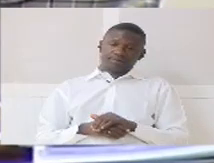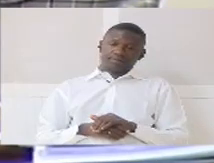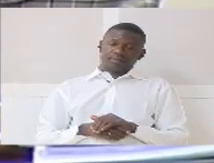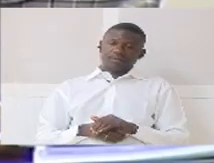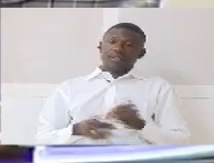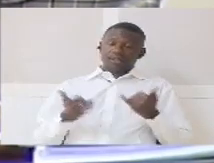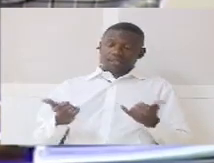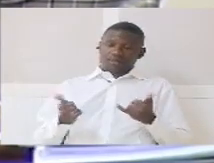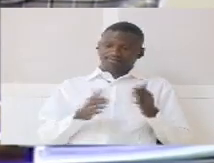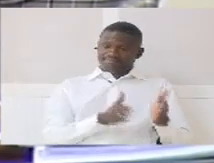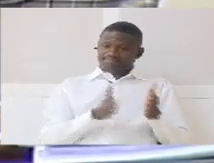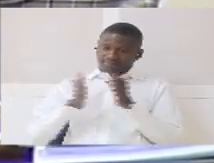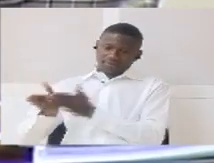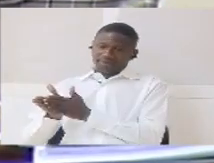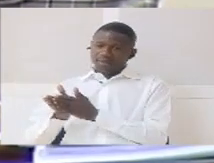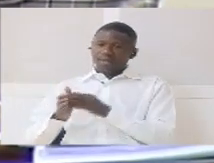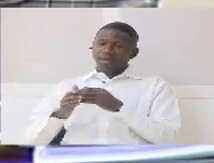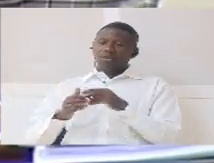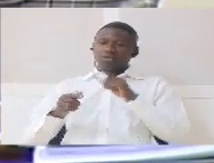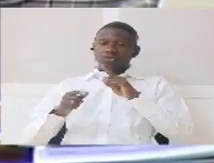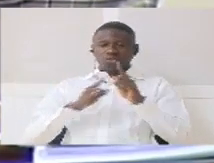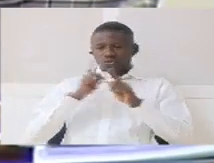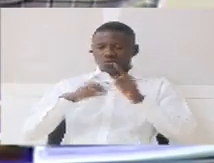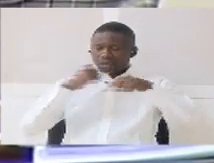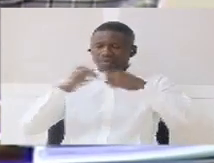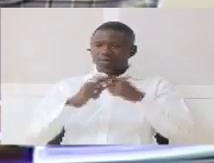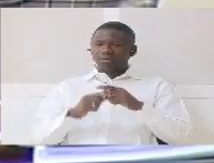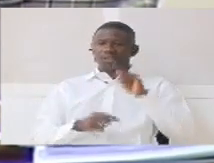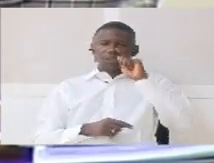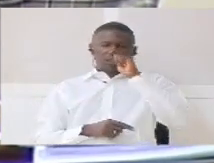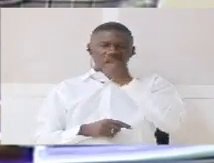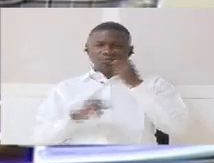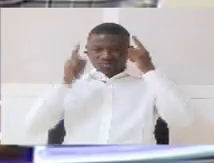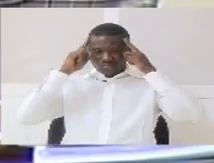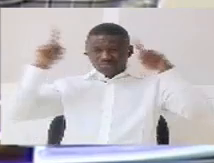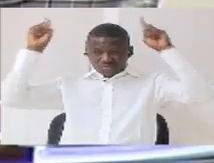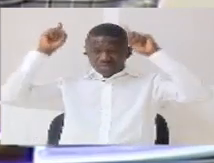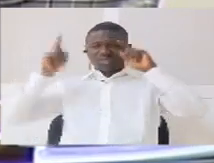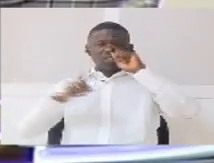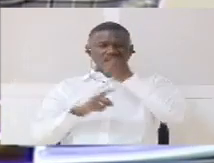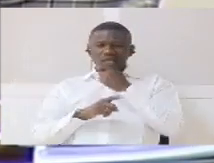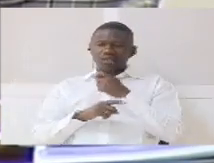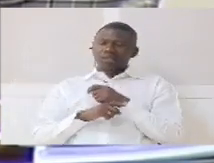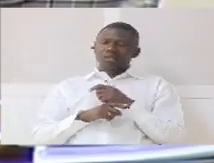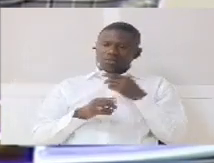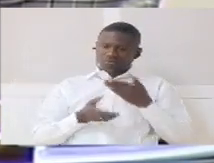Nata ninsifari ngutura freo meng yala kumofo kaswala je ngofa nanjibe